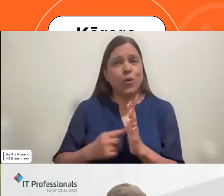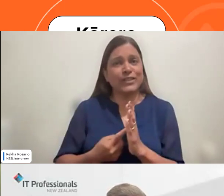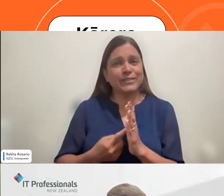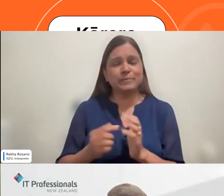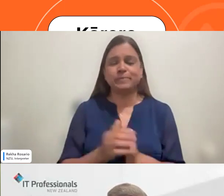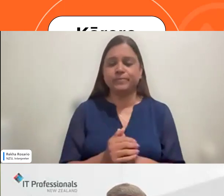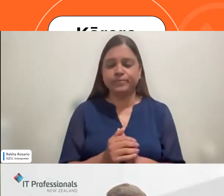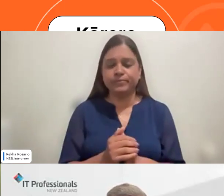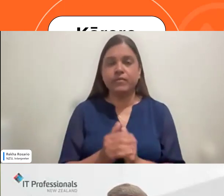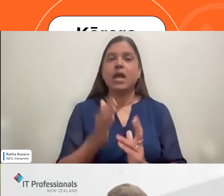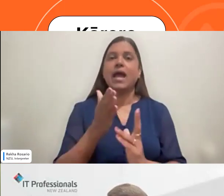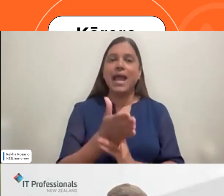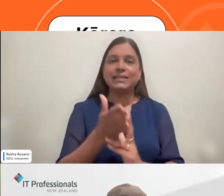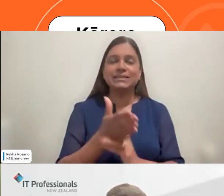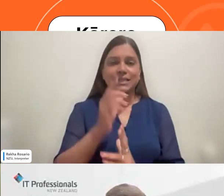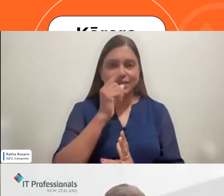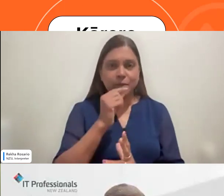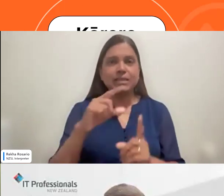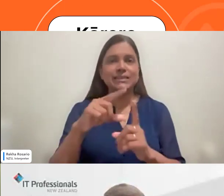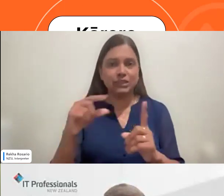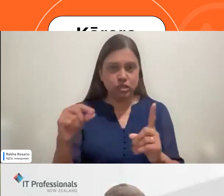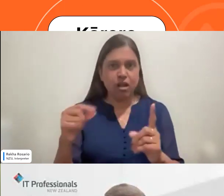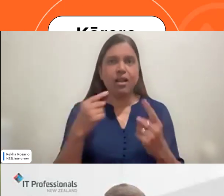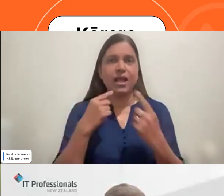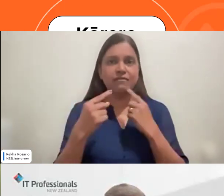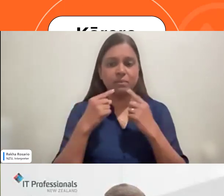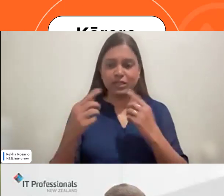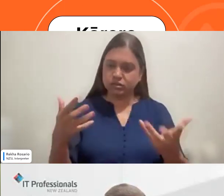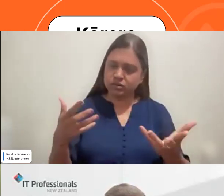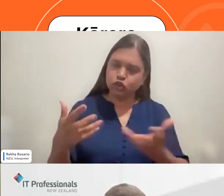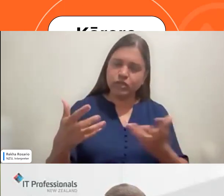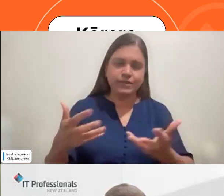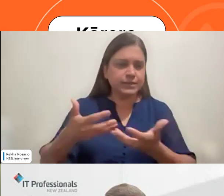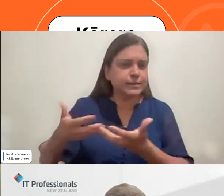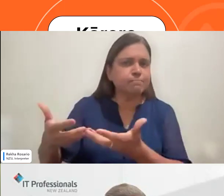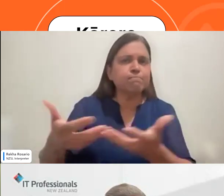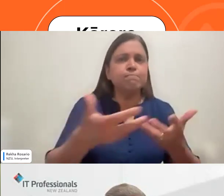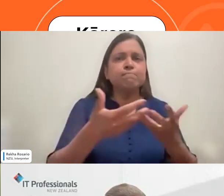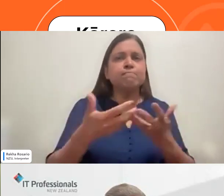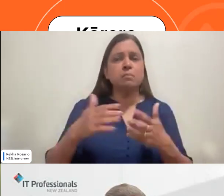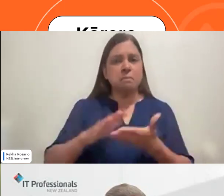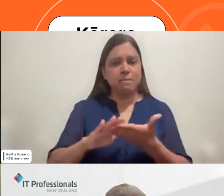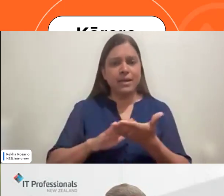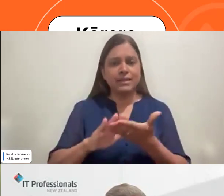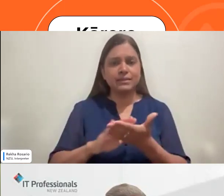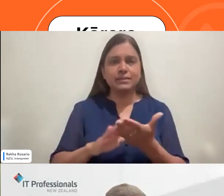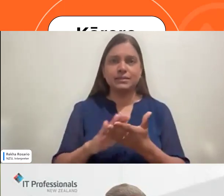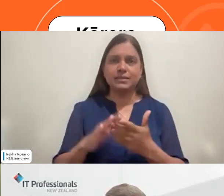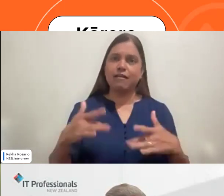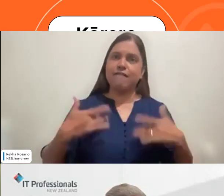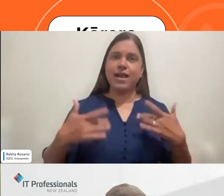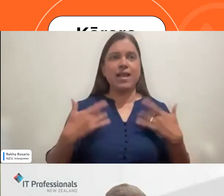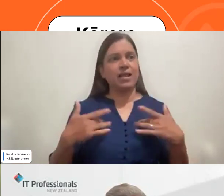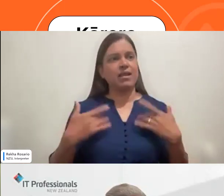Inaccessible digital information and services promotes feelings of exclusion and isolation for people